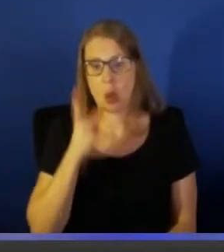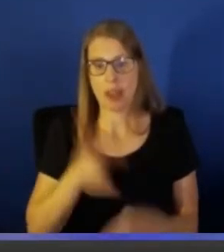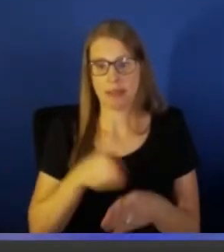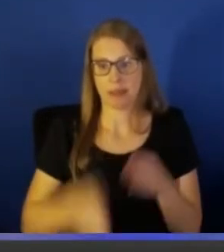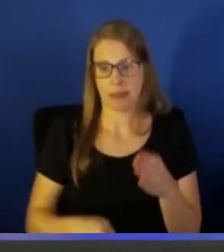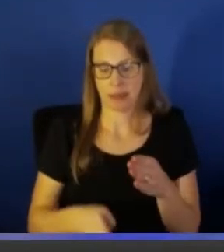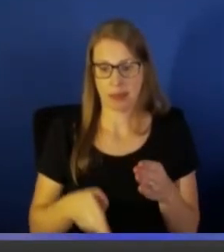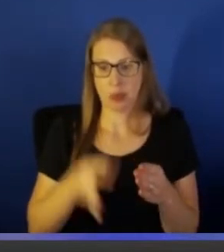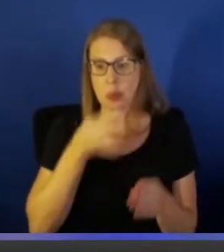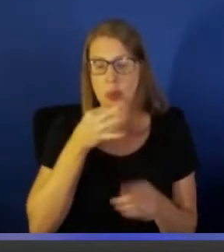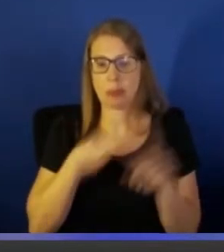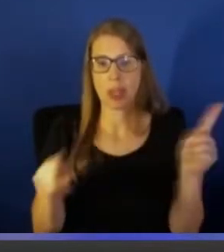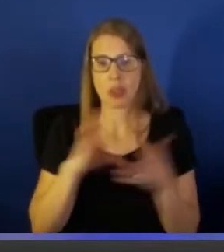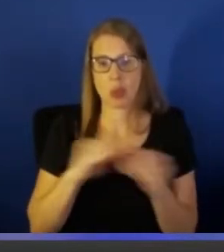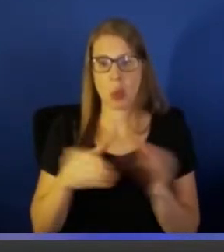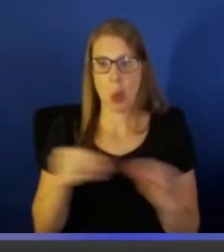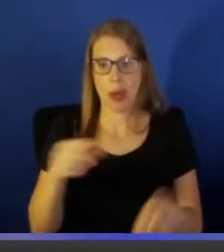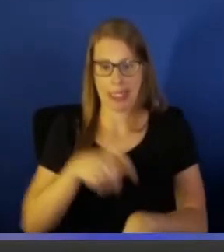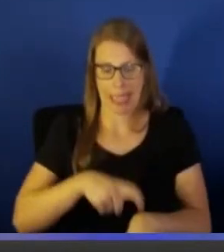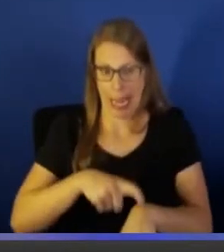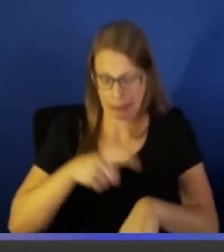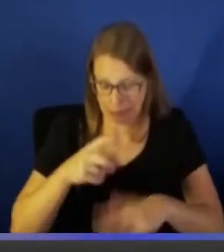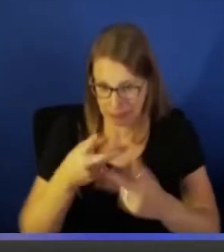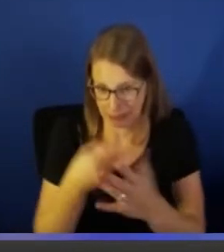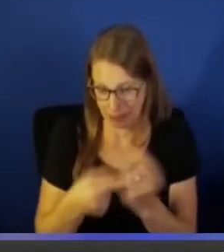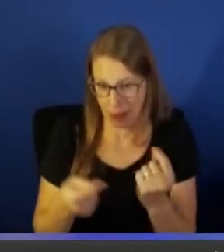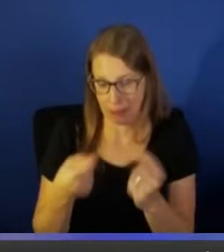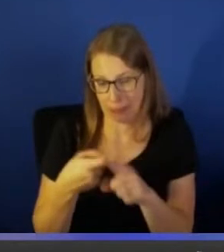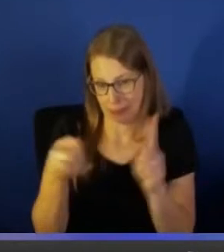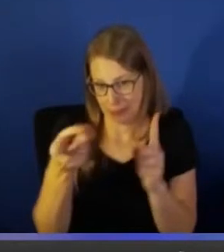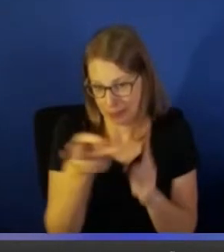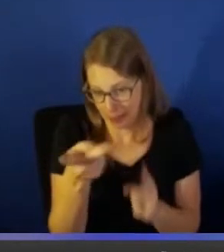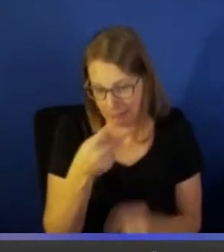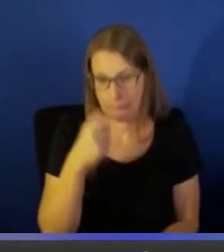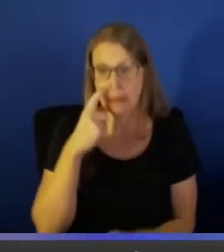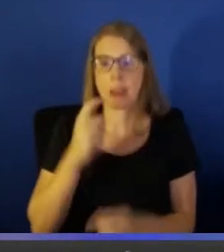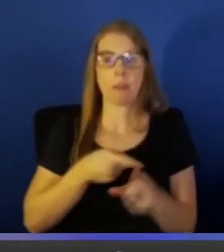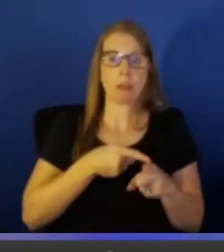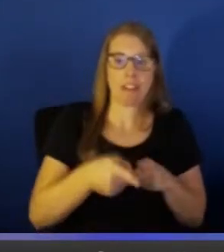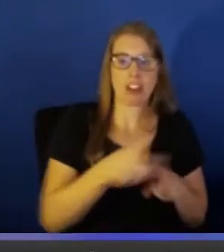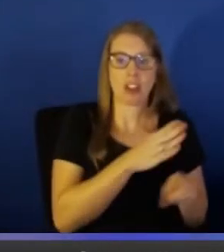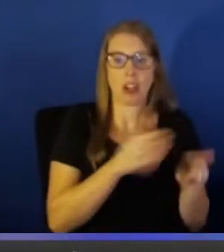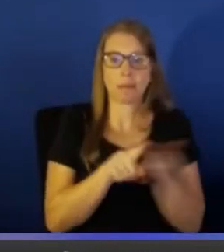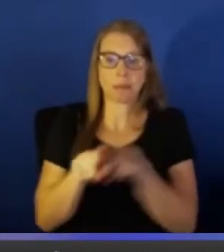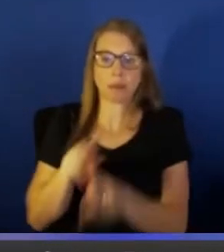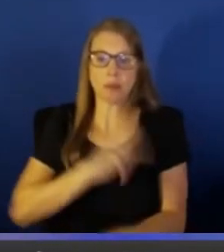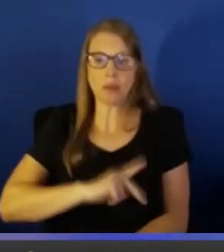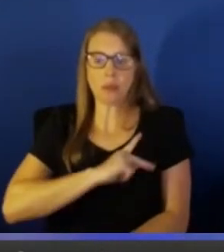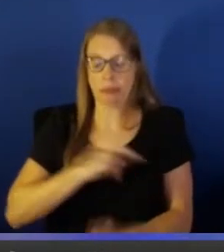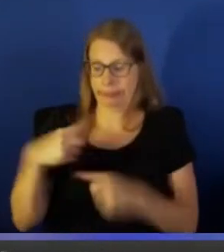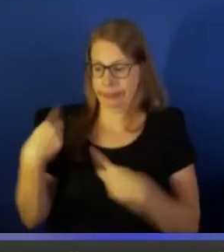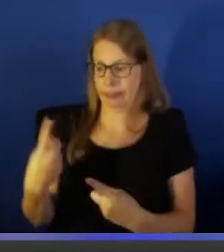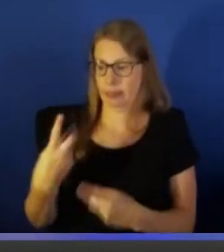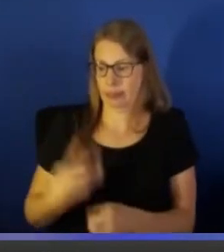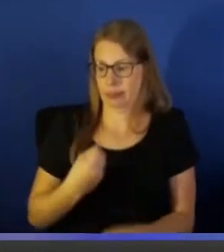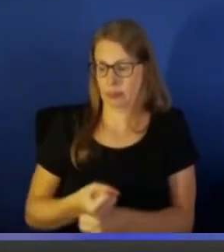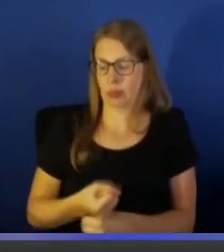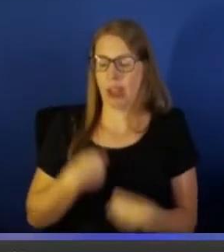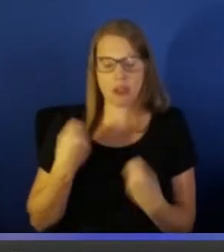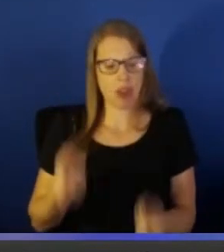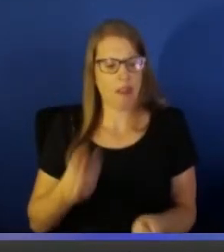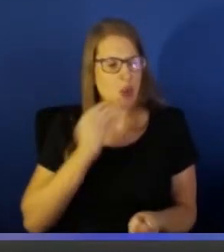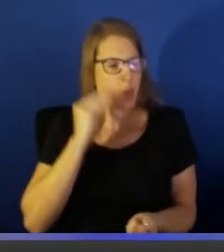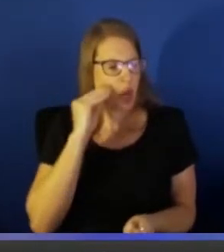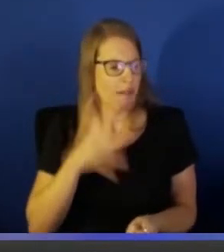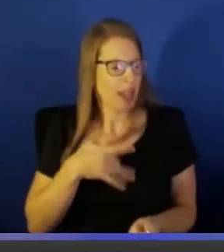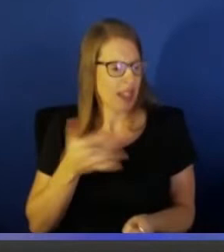time just about what it's been like professionally and personally for the last couple of years. I was driving into work thinking, God, it just feels